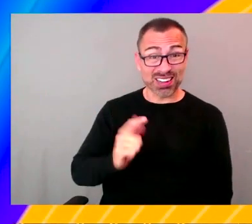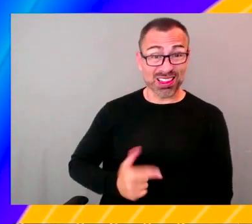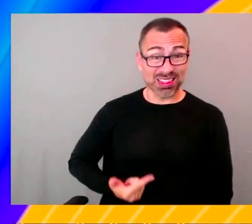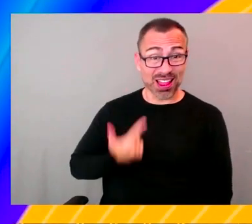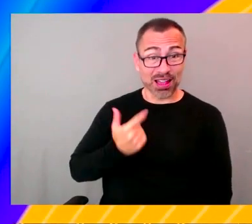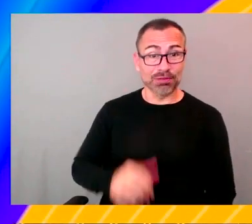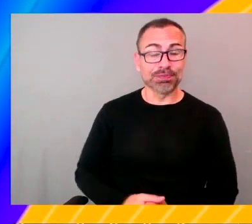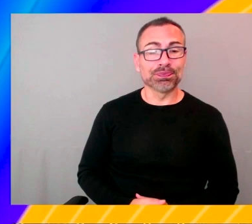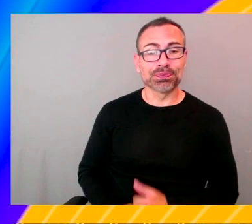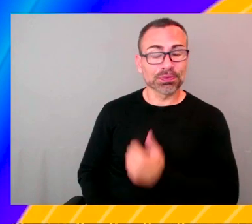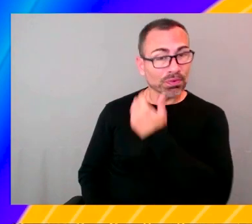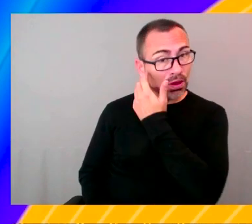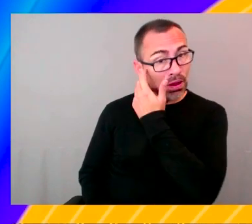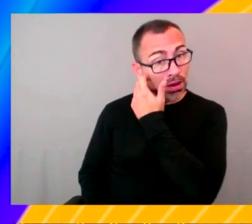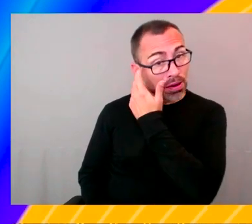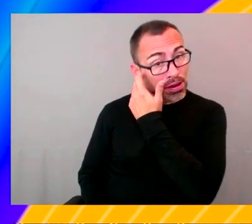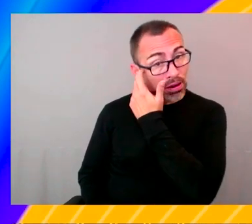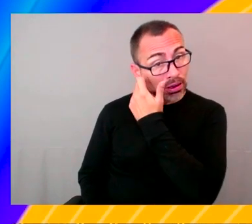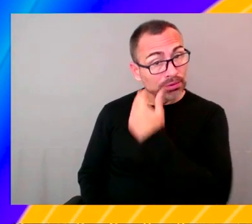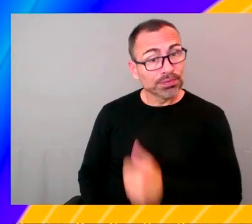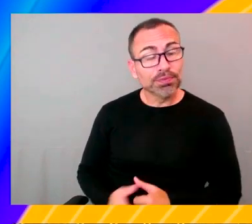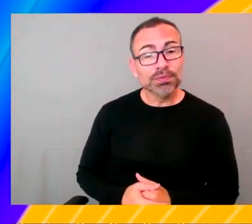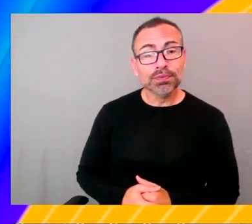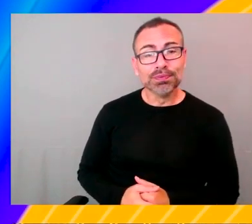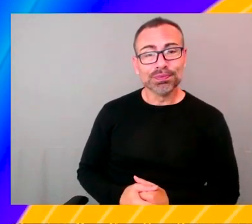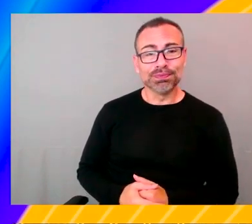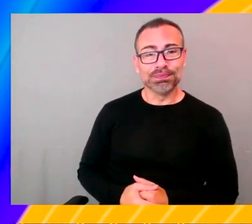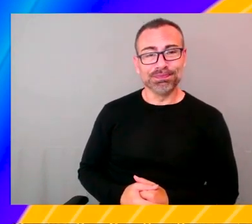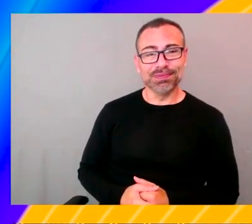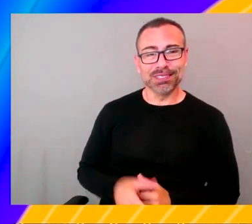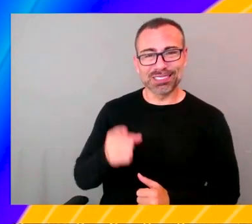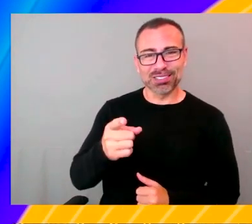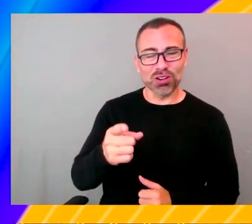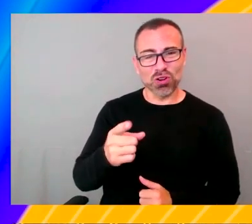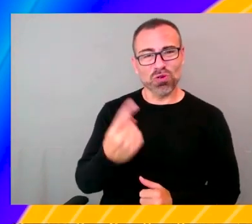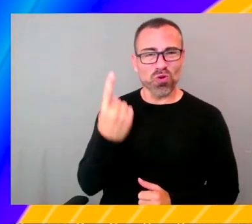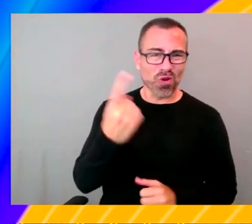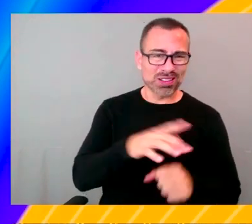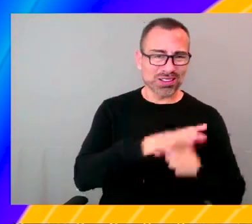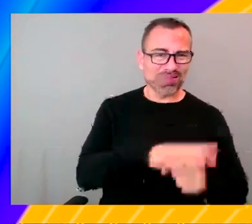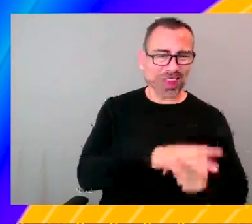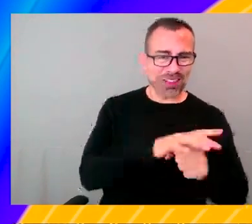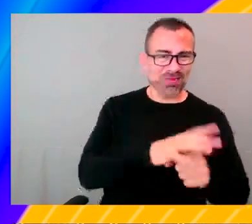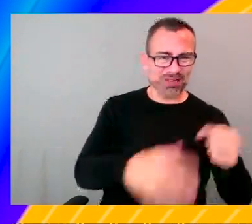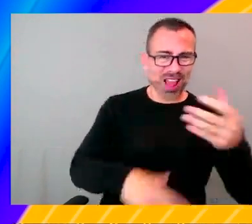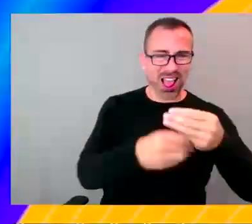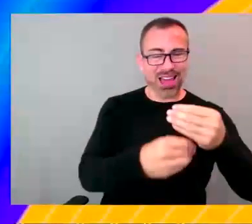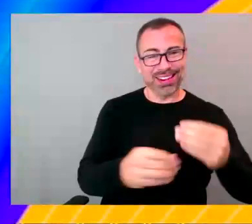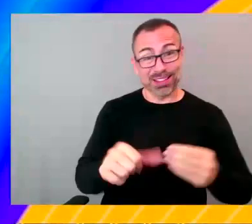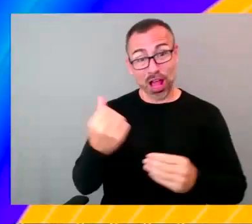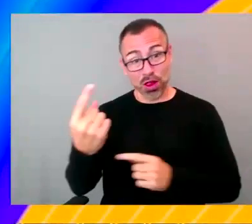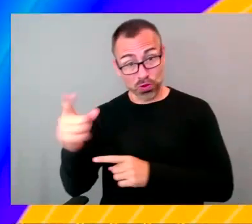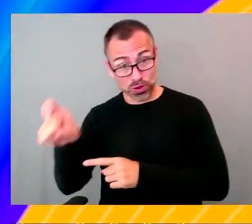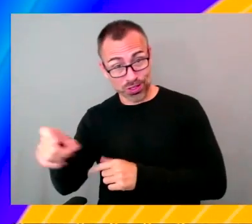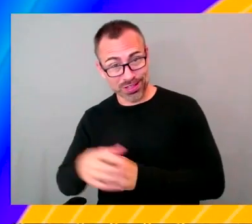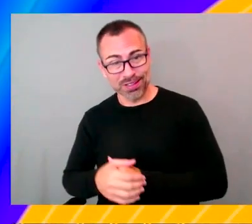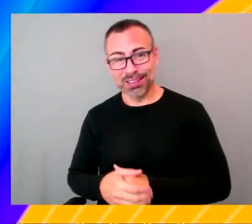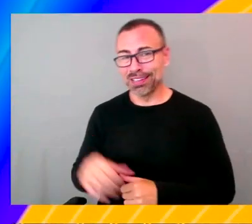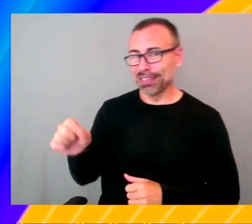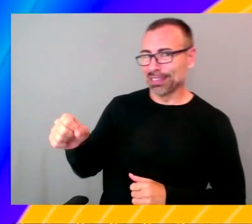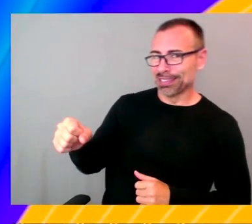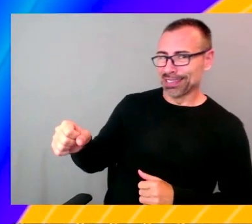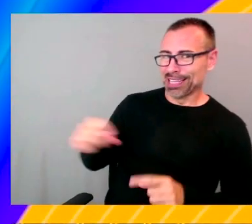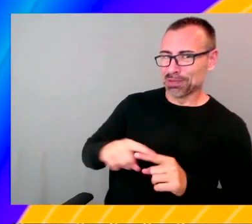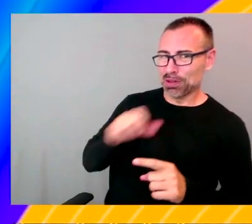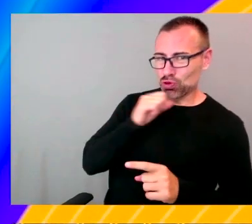stress out the instances. Just don't stress me out, Forrest. Okay, I'll try not to. I'll try not to. Let's